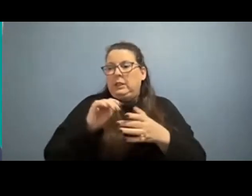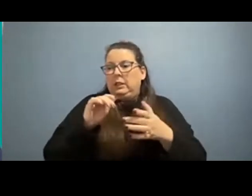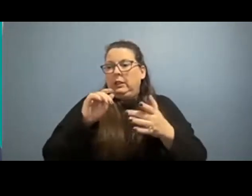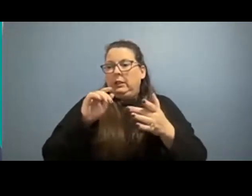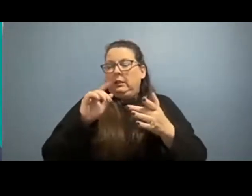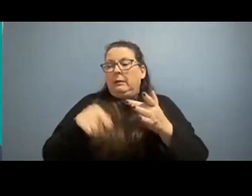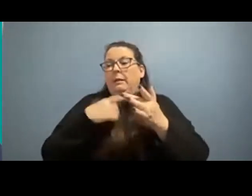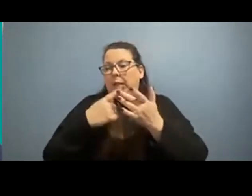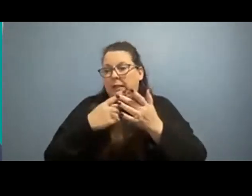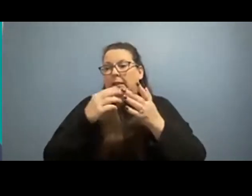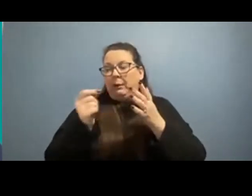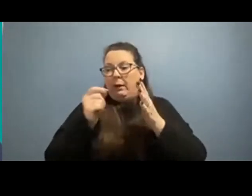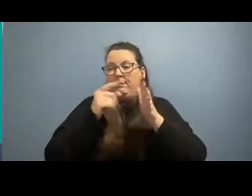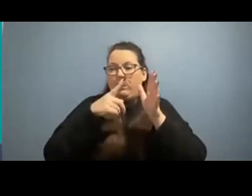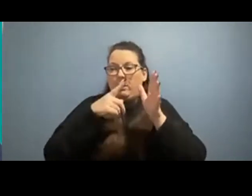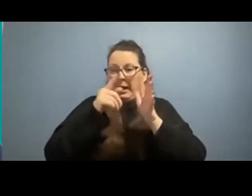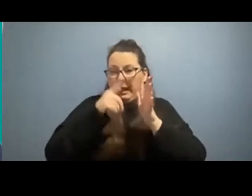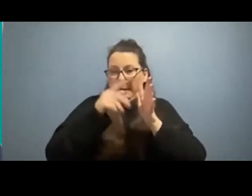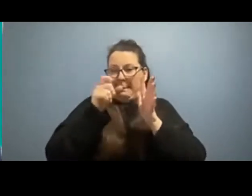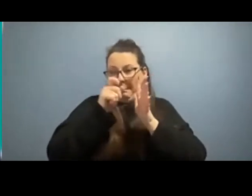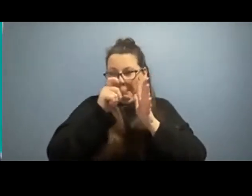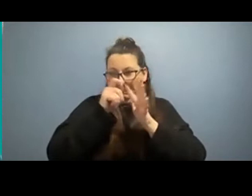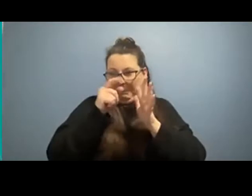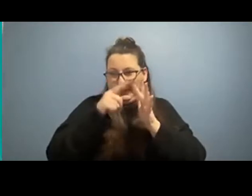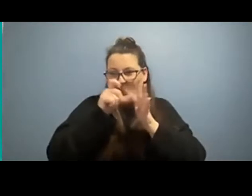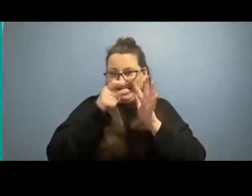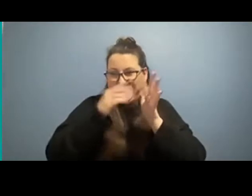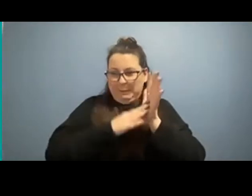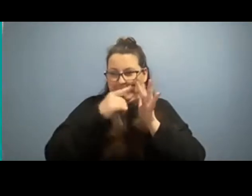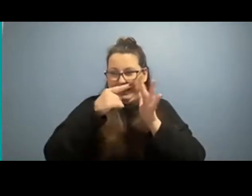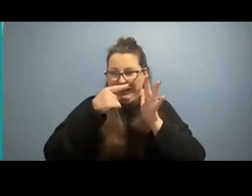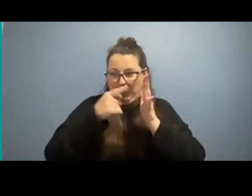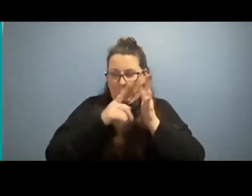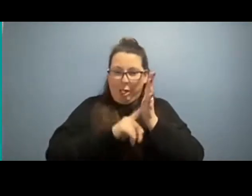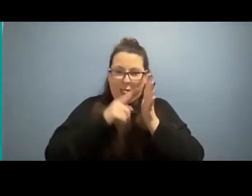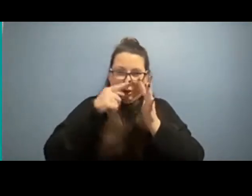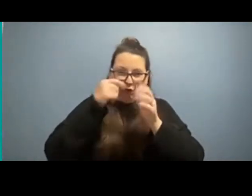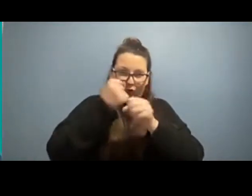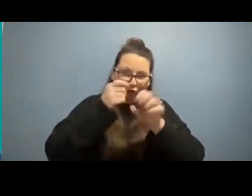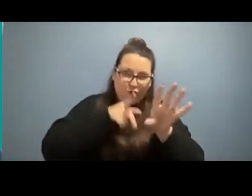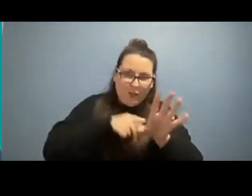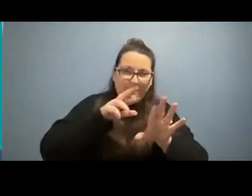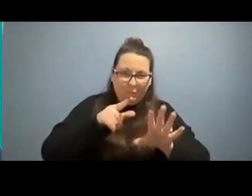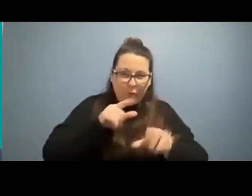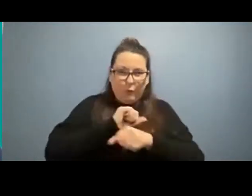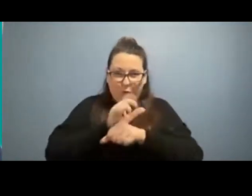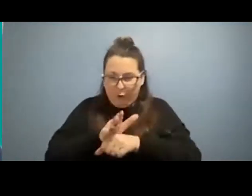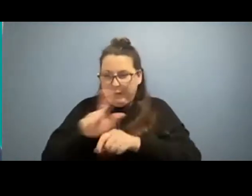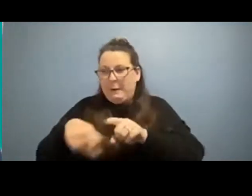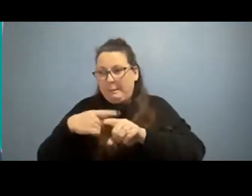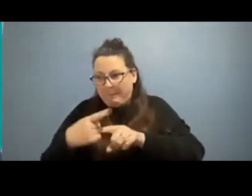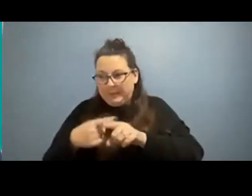Department of Health; Mohammed Mohideen, Manager, COVID-19 Response Vaccination Program for the Department of